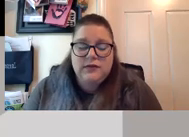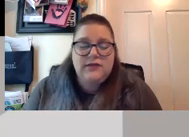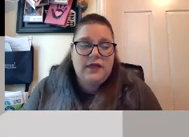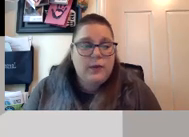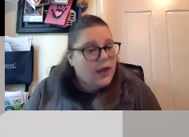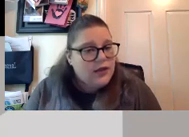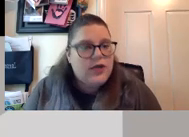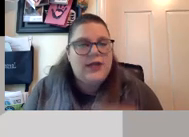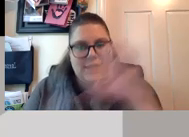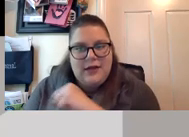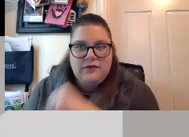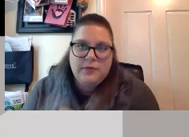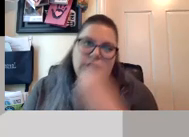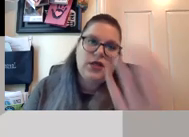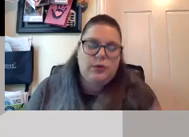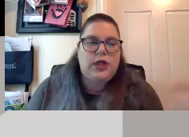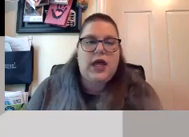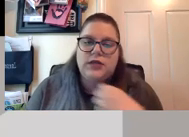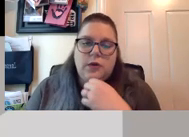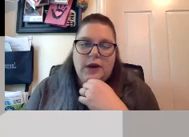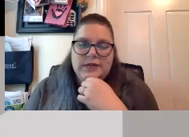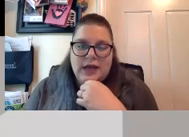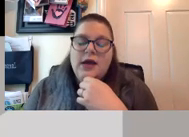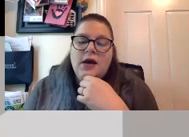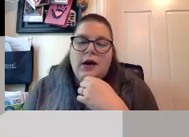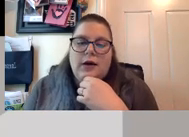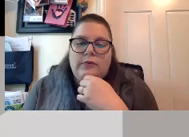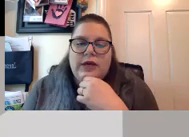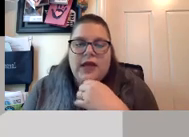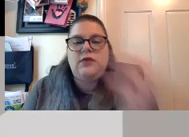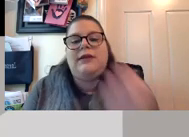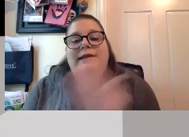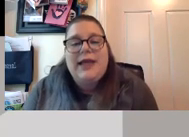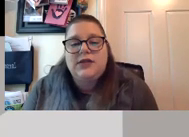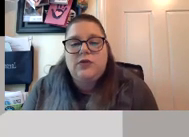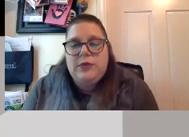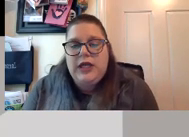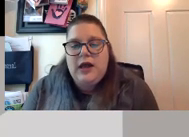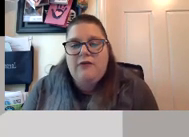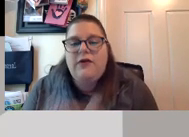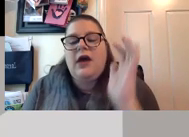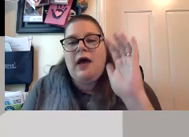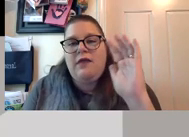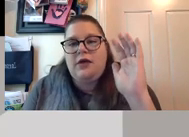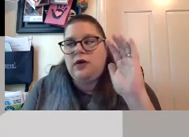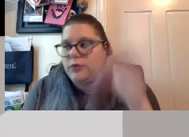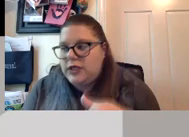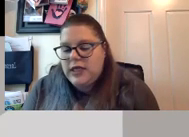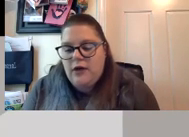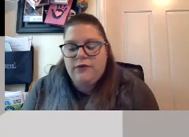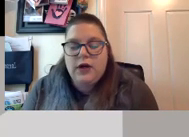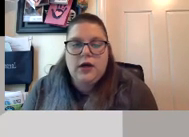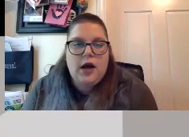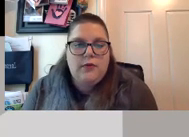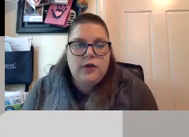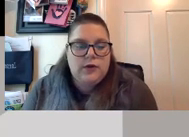have to reinvent the wheel and try to take that information and put it onto a website. But yet you can link it to a PDF and then you can print it